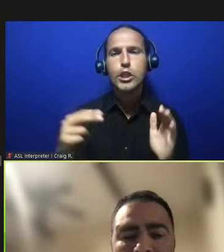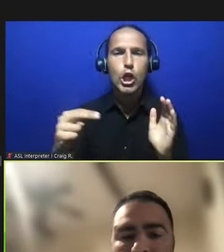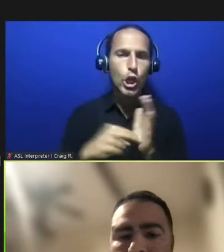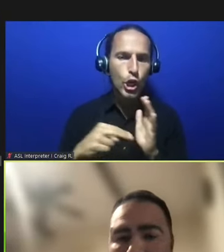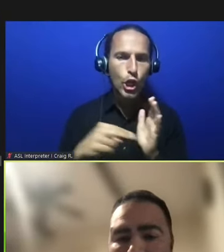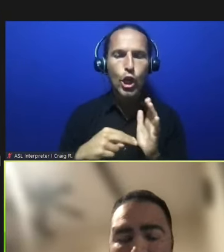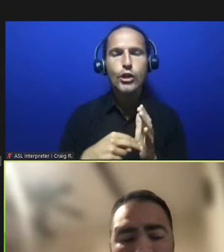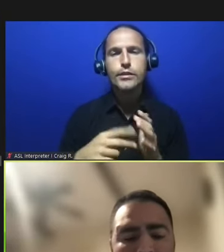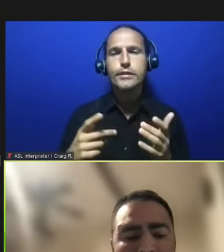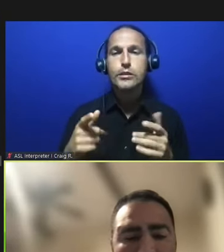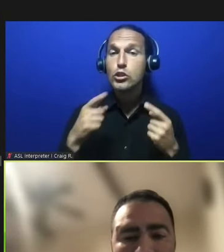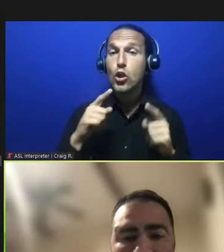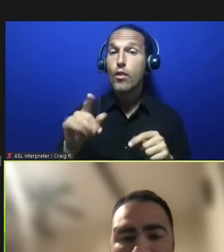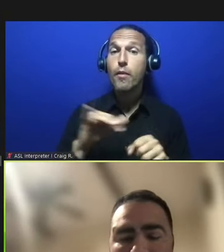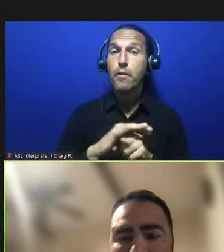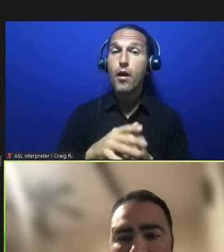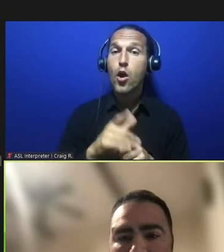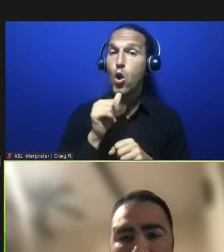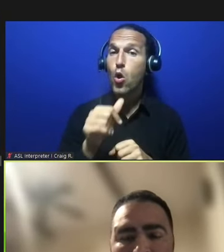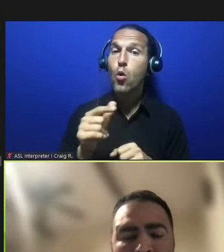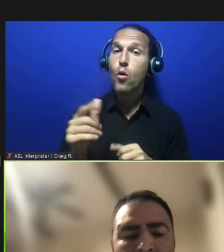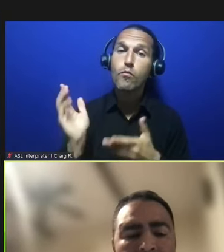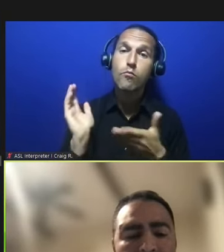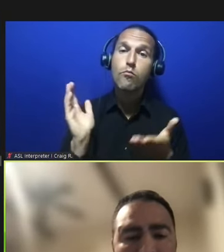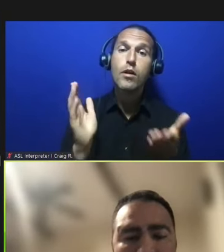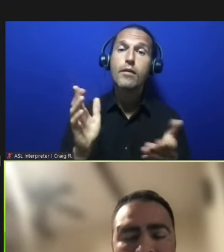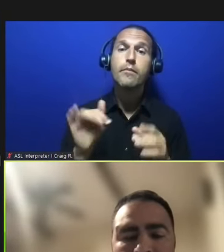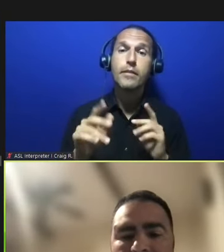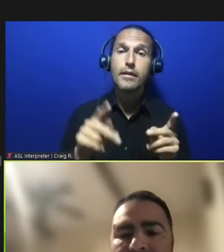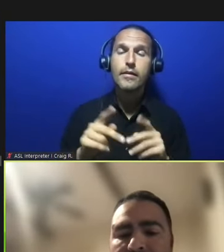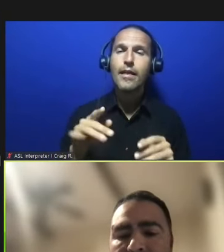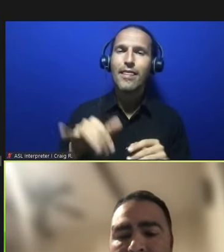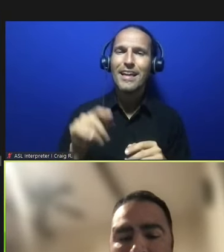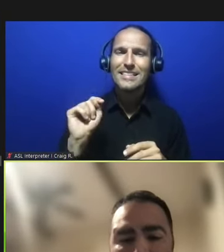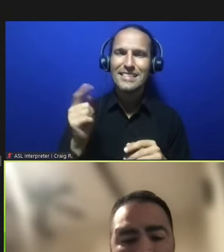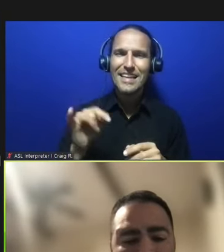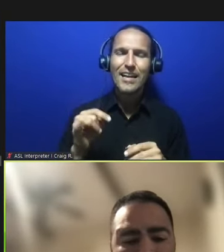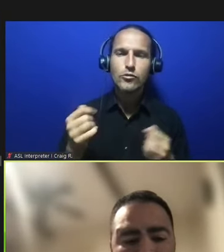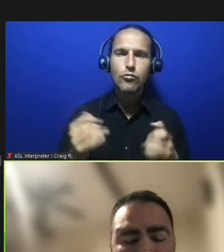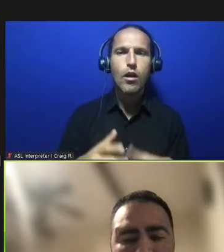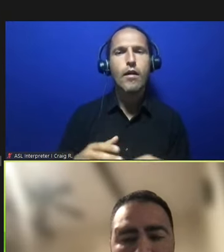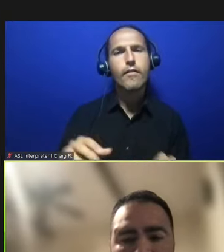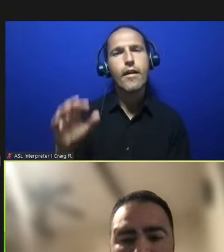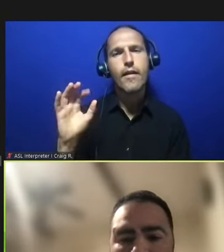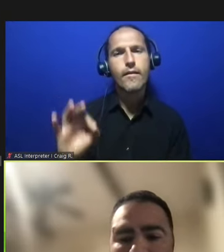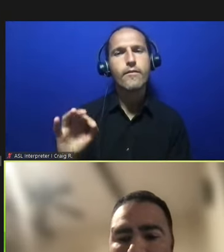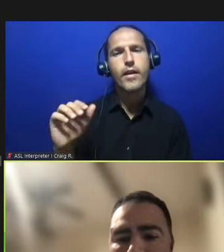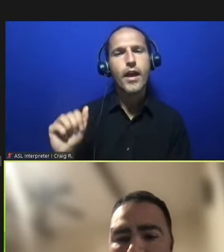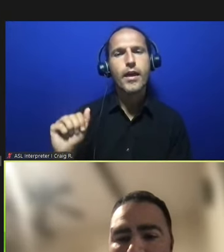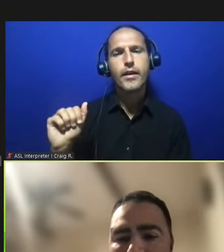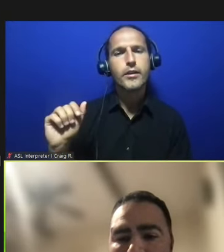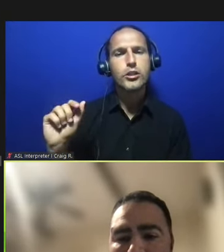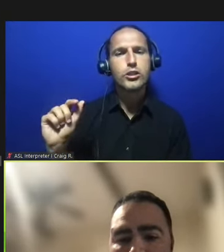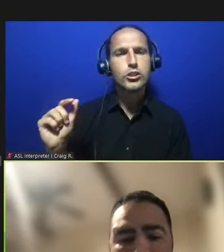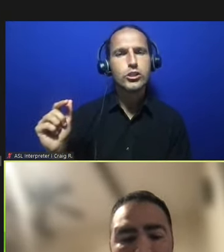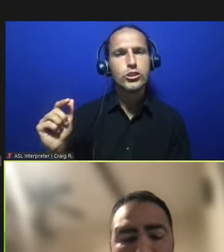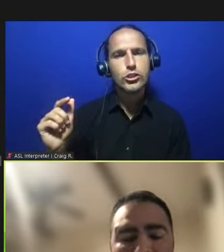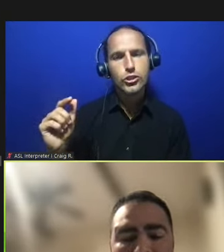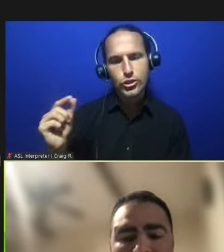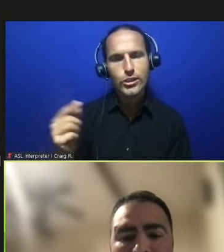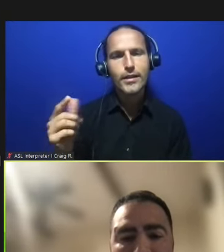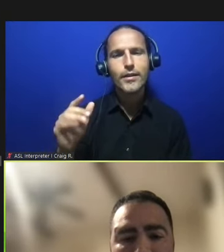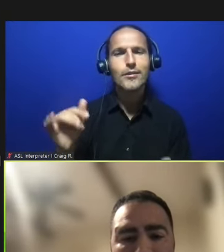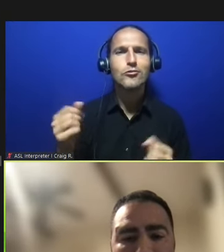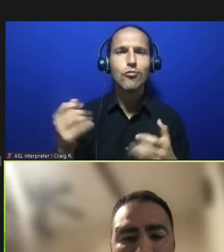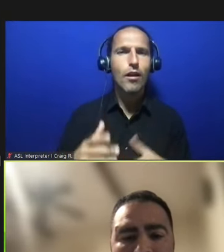nurses. During the pandemic, who was carrying all these people? The taxi drivers, the FHV drivers, the one that were carrying those